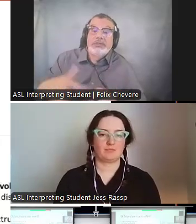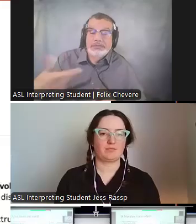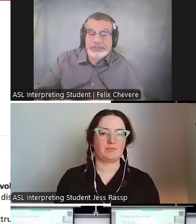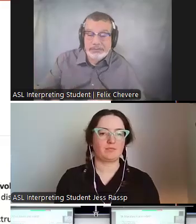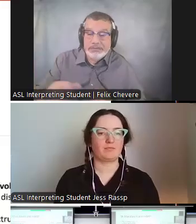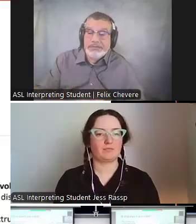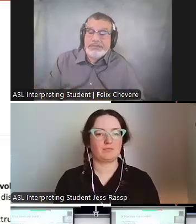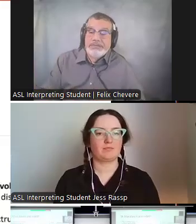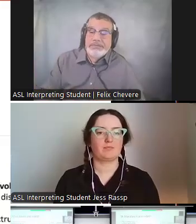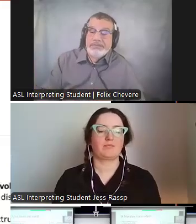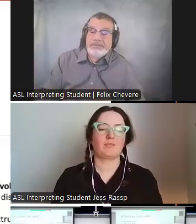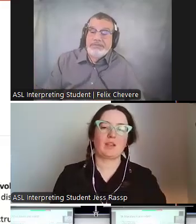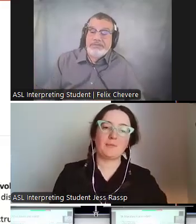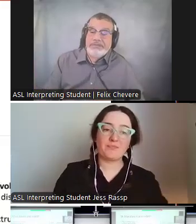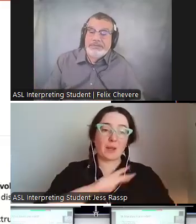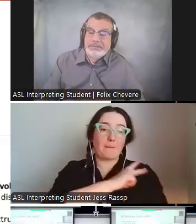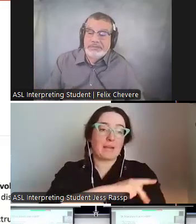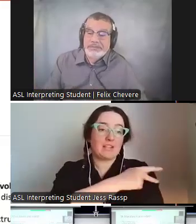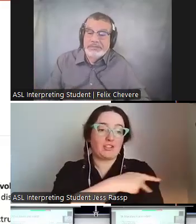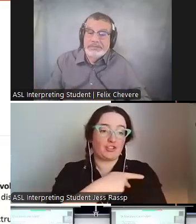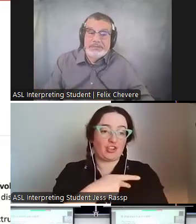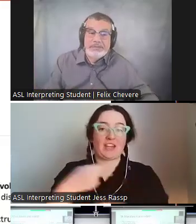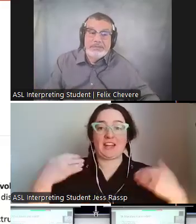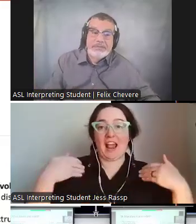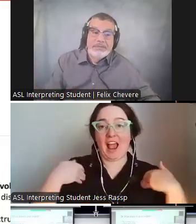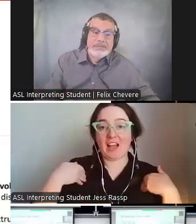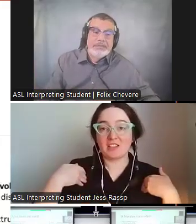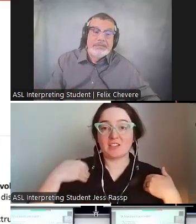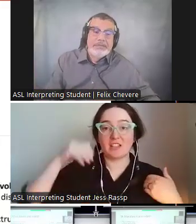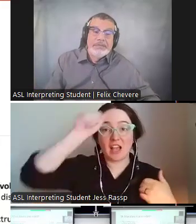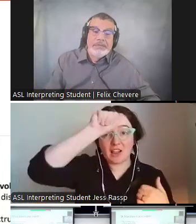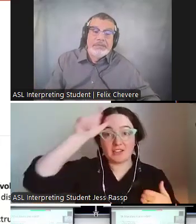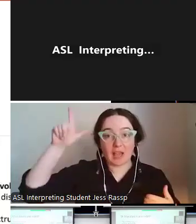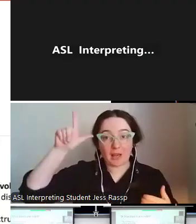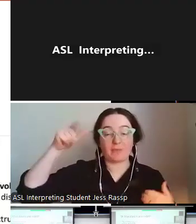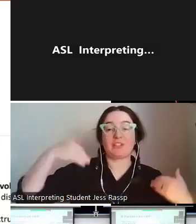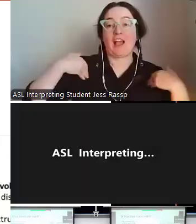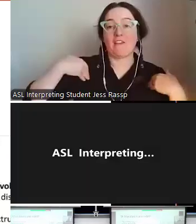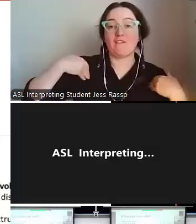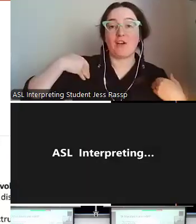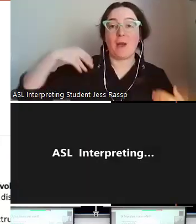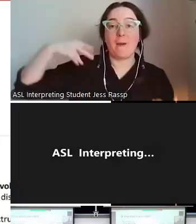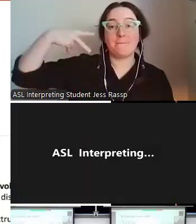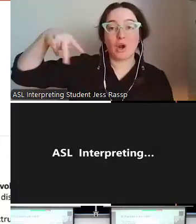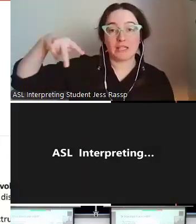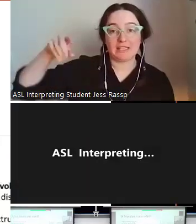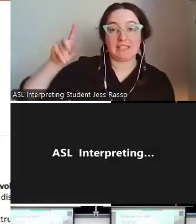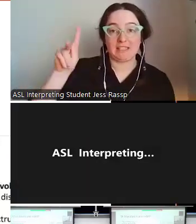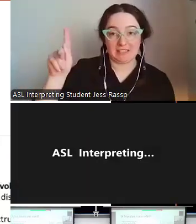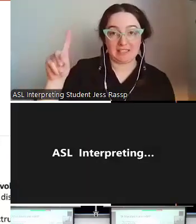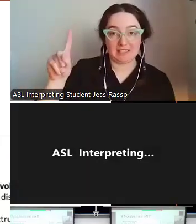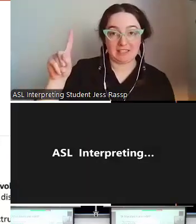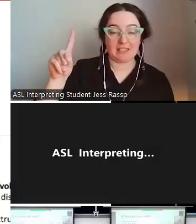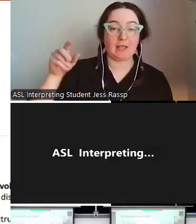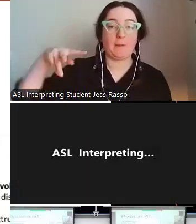patient that has Alzheimer's and a patient that has Parkinson's, right? You want to be able to